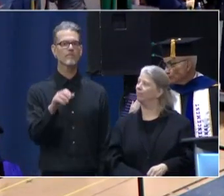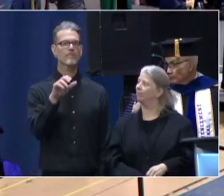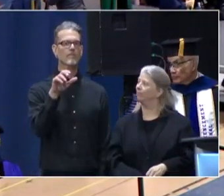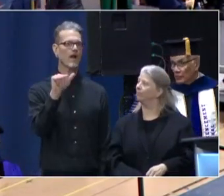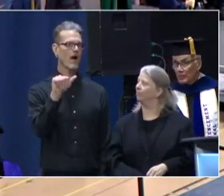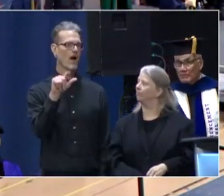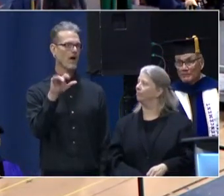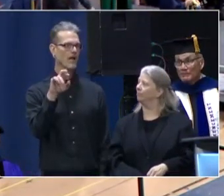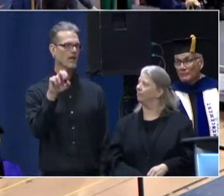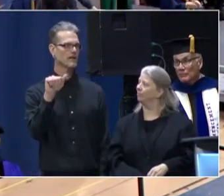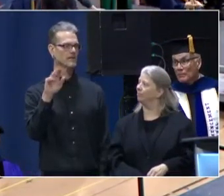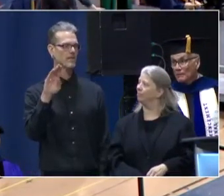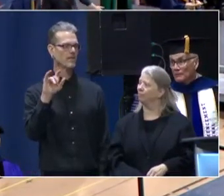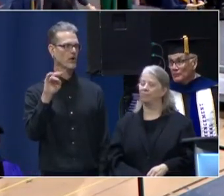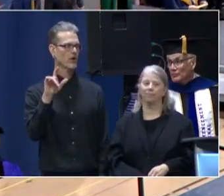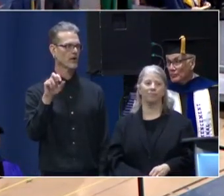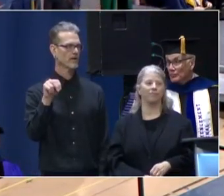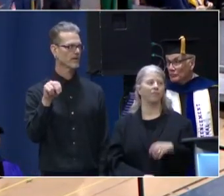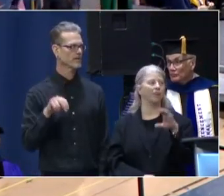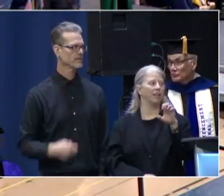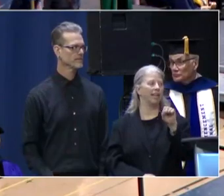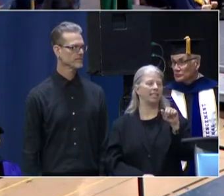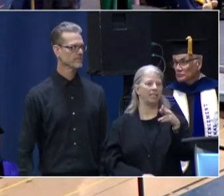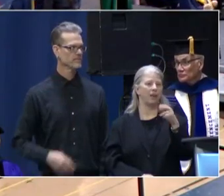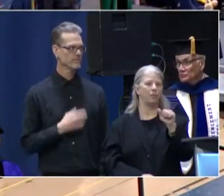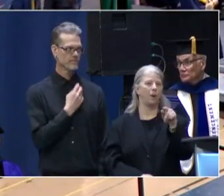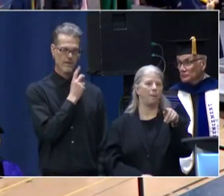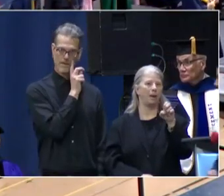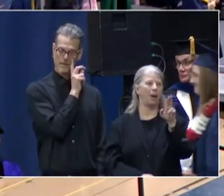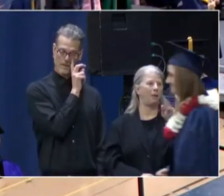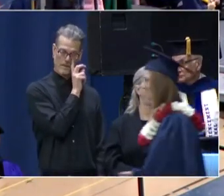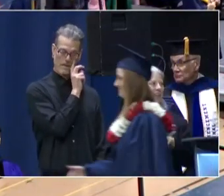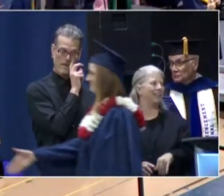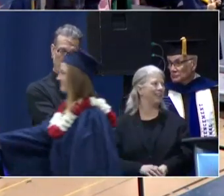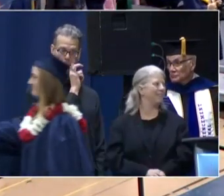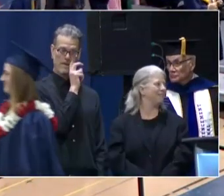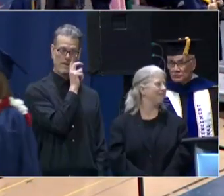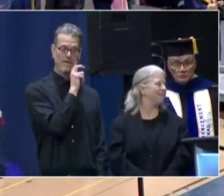Annalise Gherkin. Cassandra Terry.